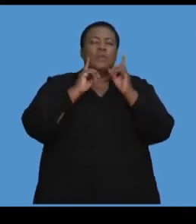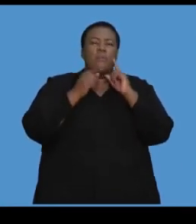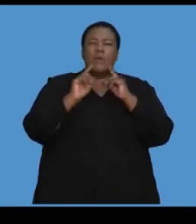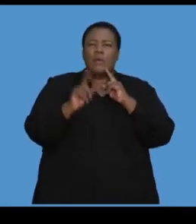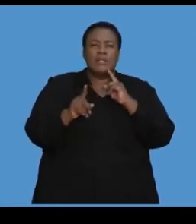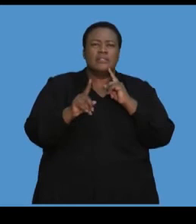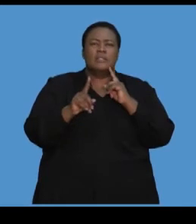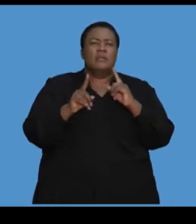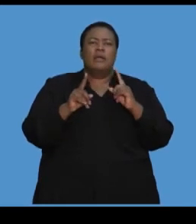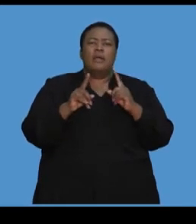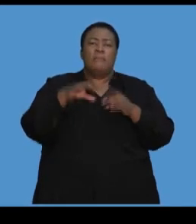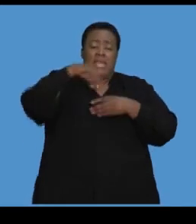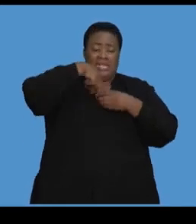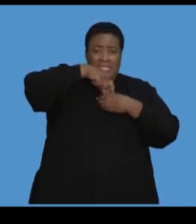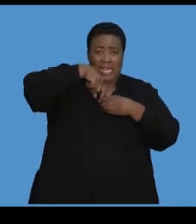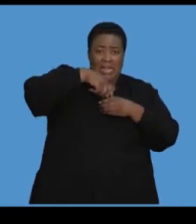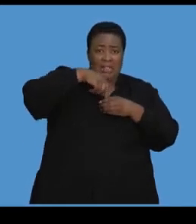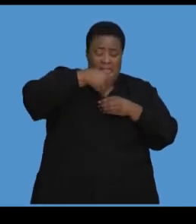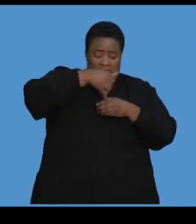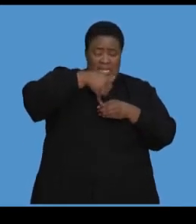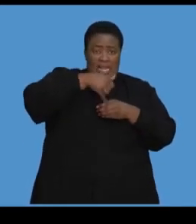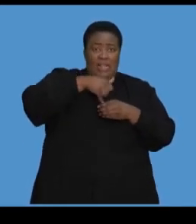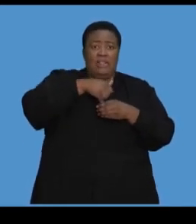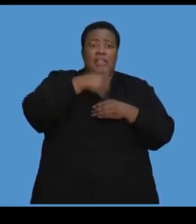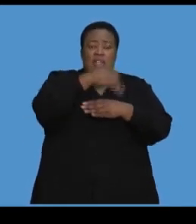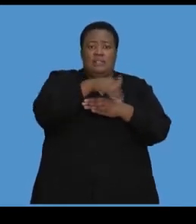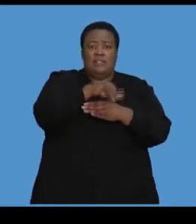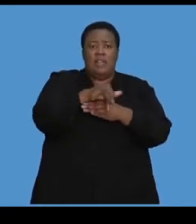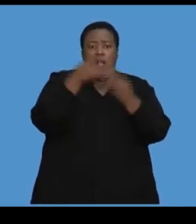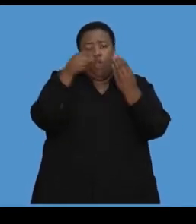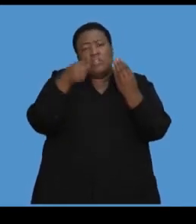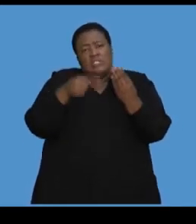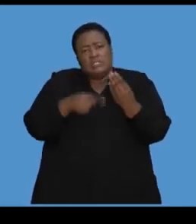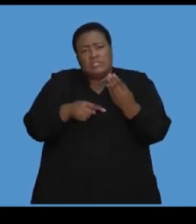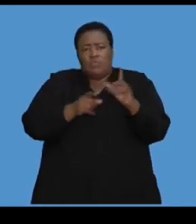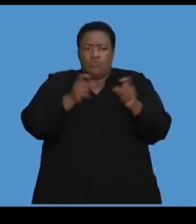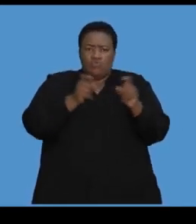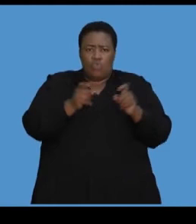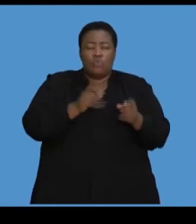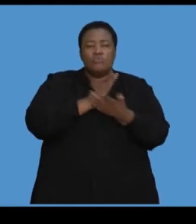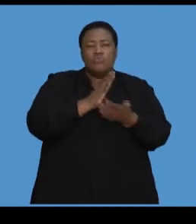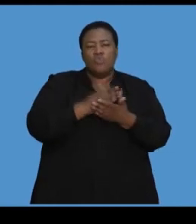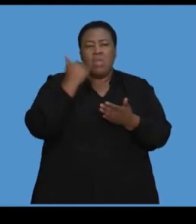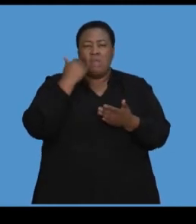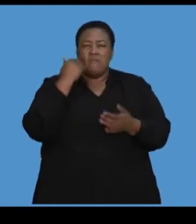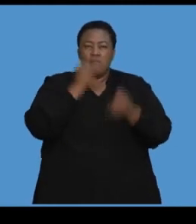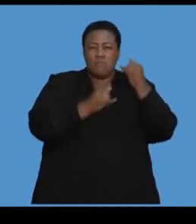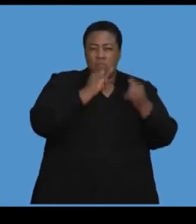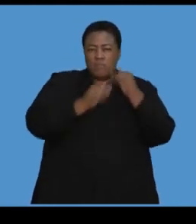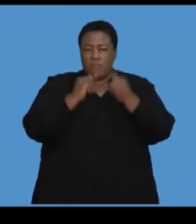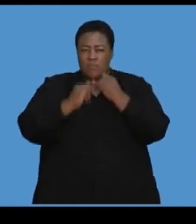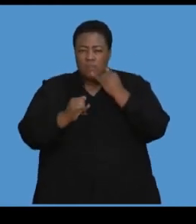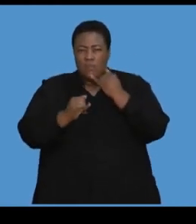about strengthening the internal and external audit control systems there to ensure that if ever there are any